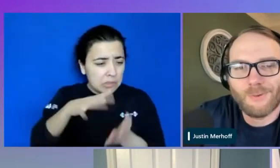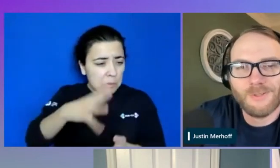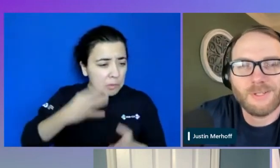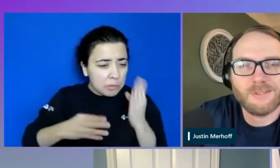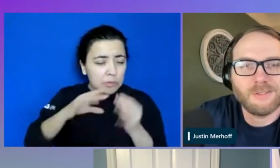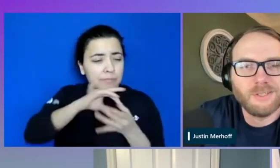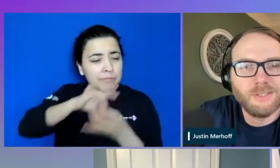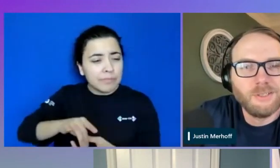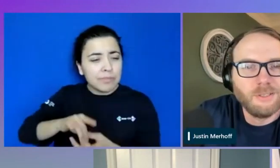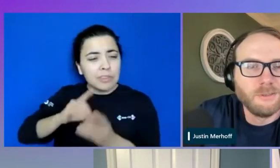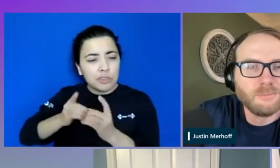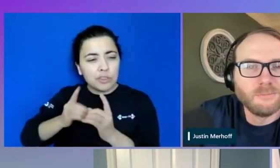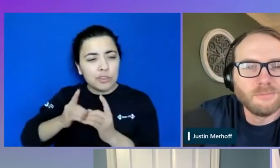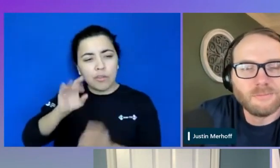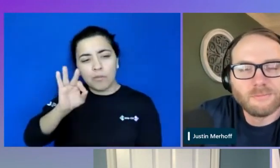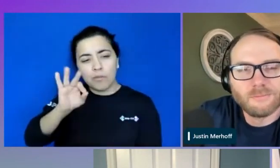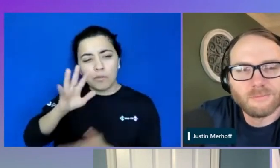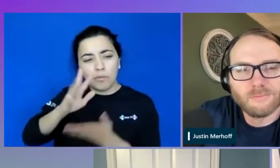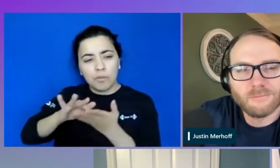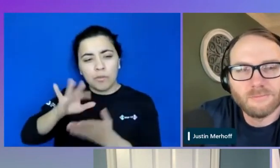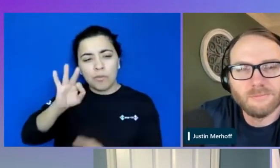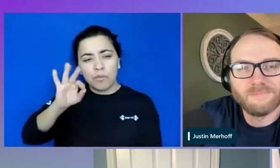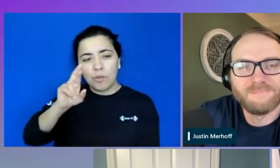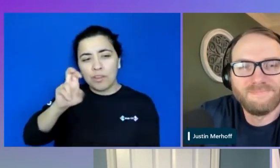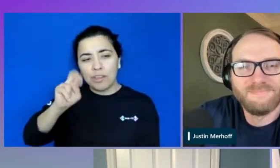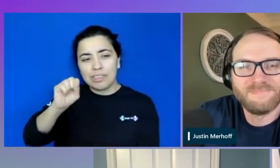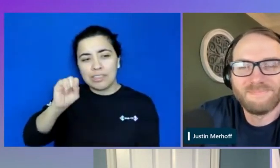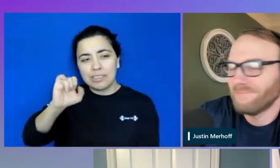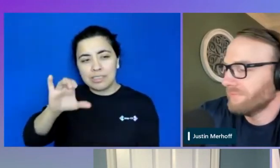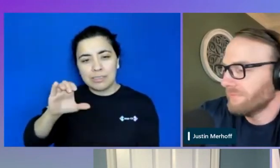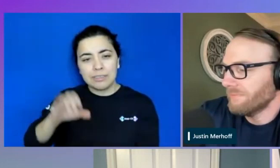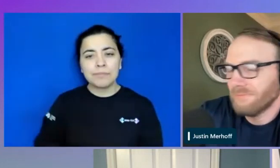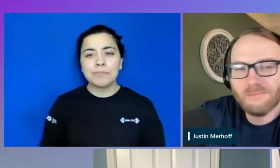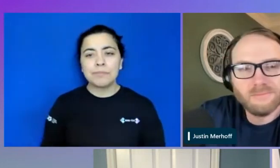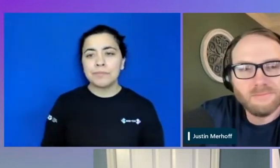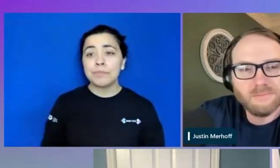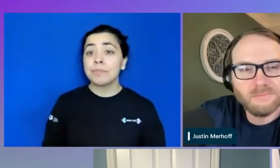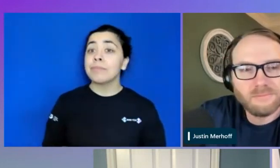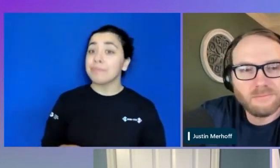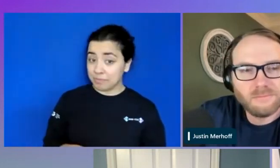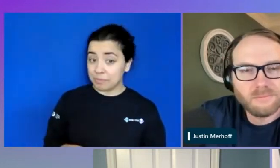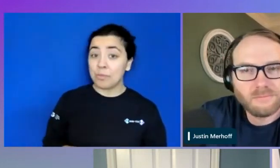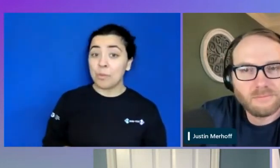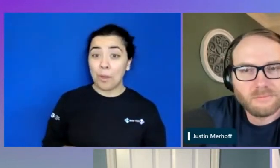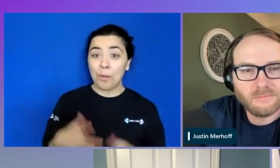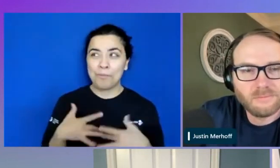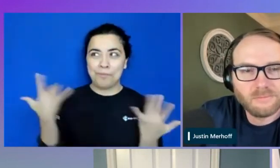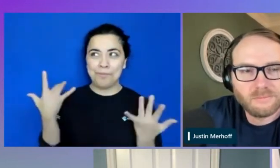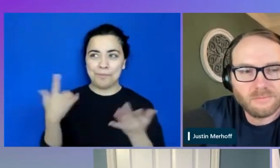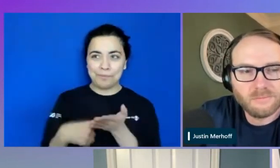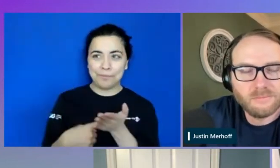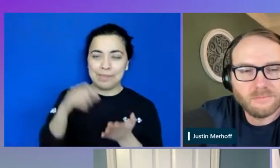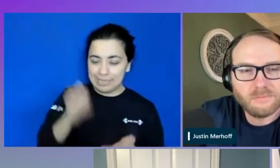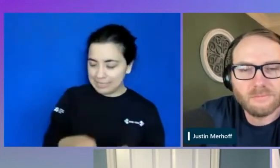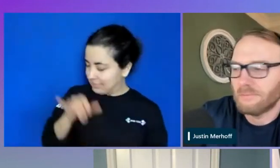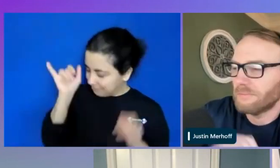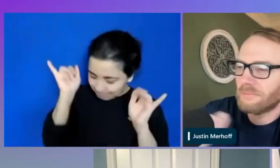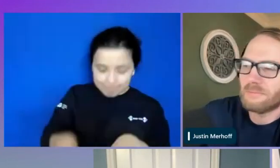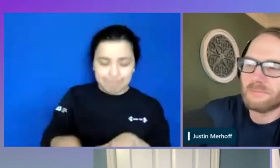digital forensics. Absolutely. I'm so excited to follow Patrick up on this because exactly what he